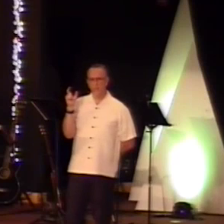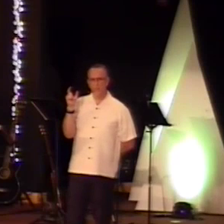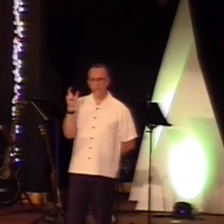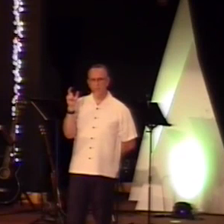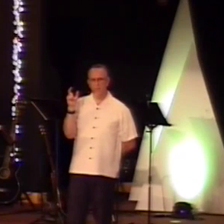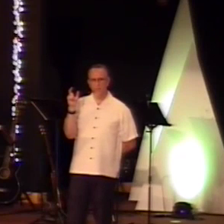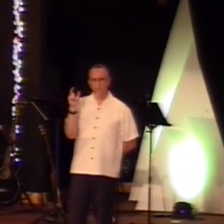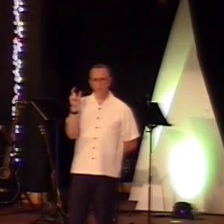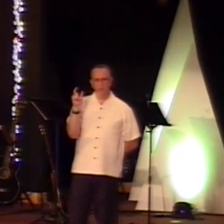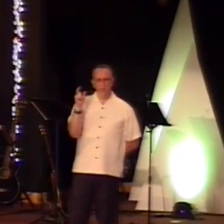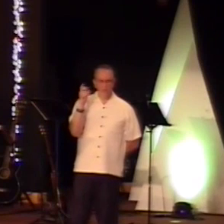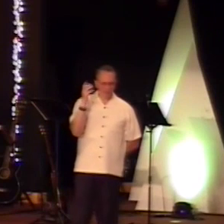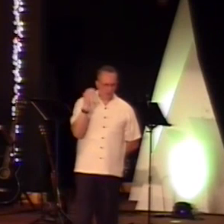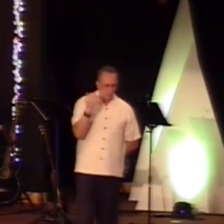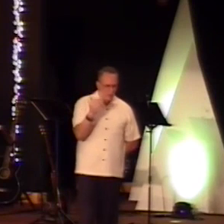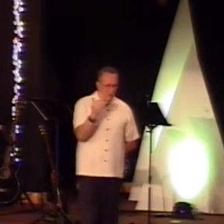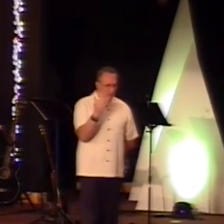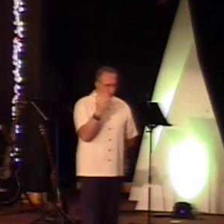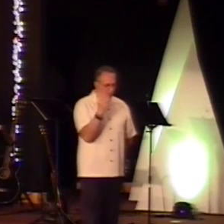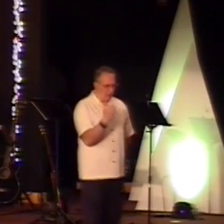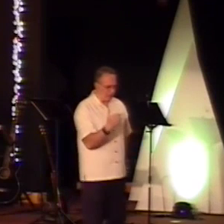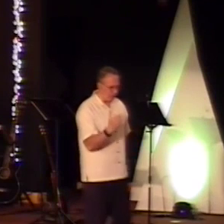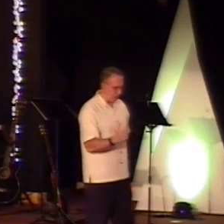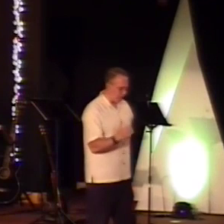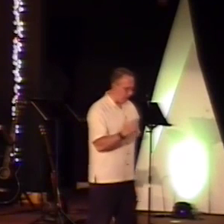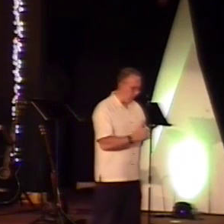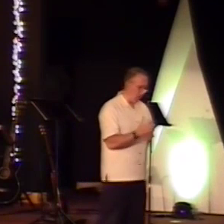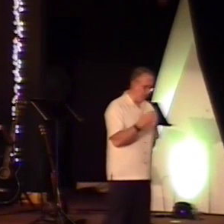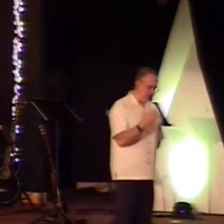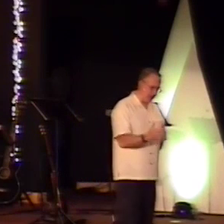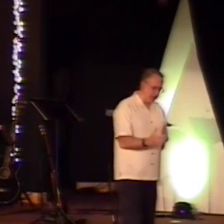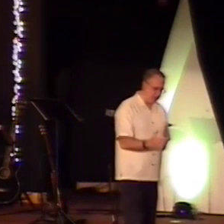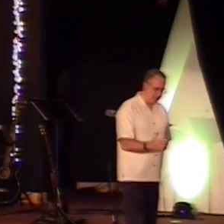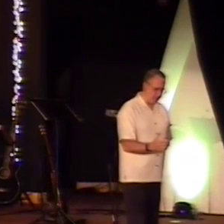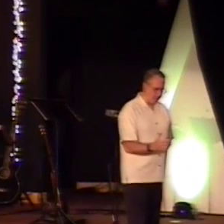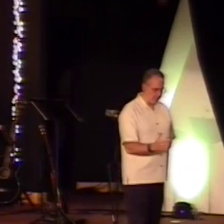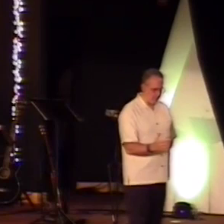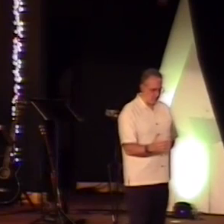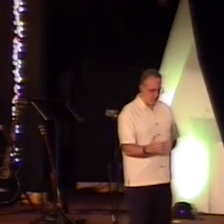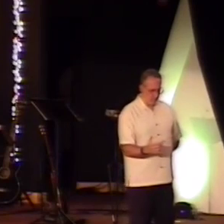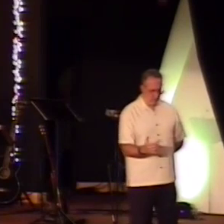mind. Because where we used to serve the law of sin,